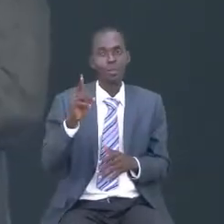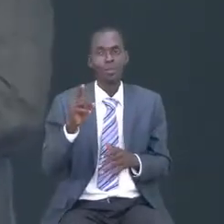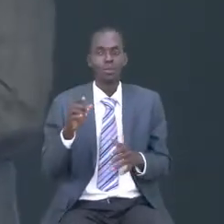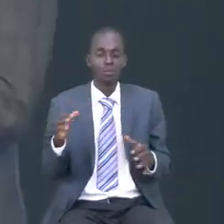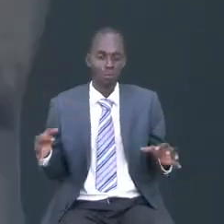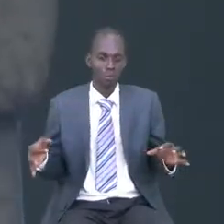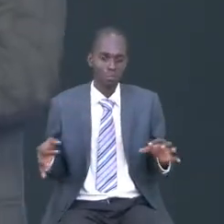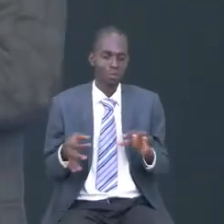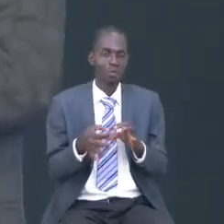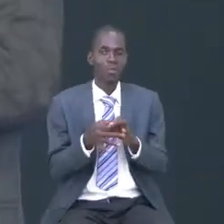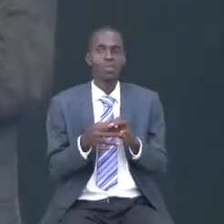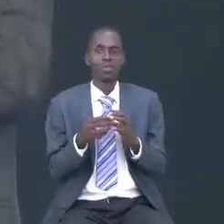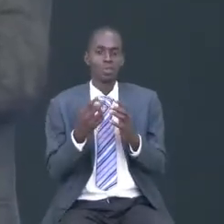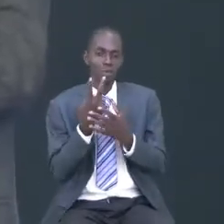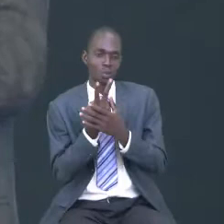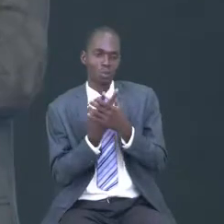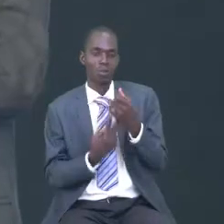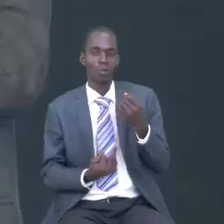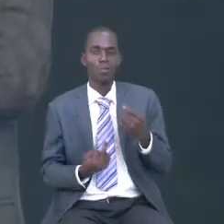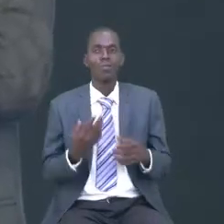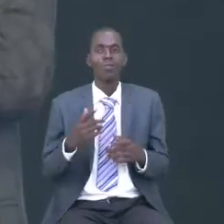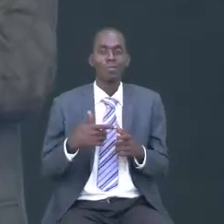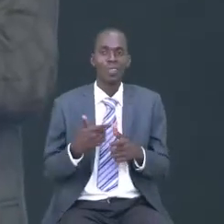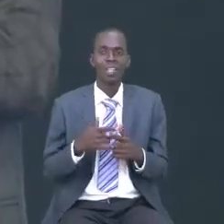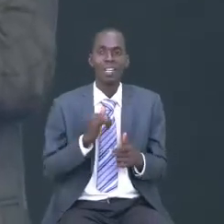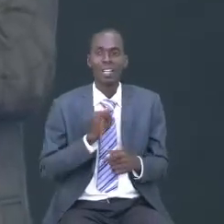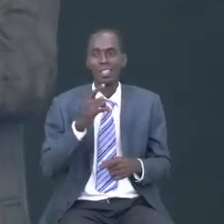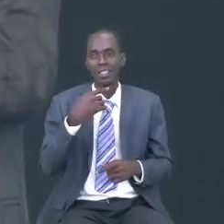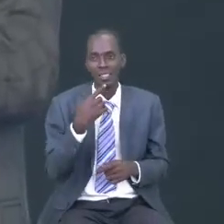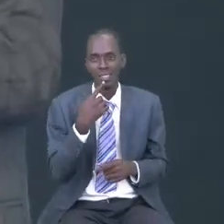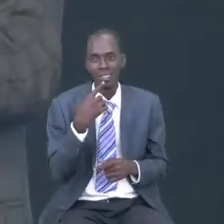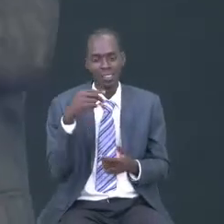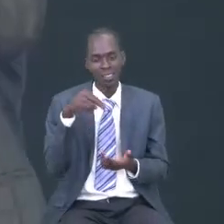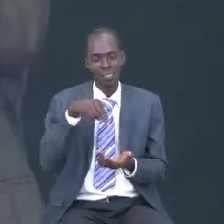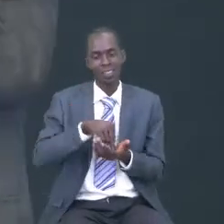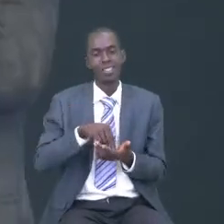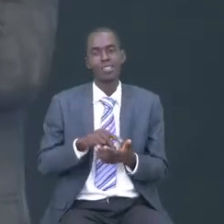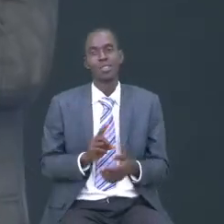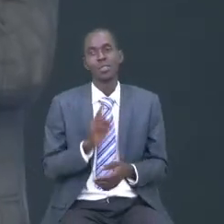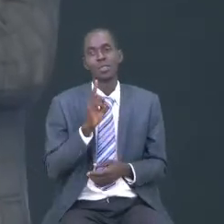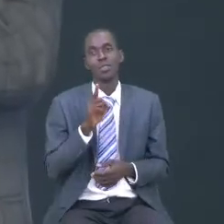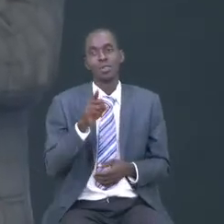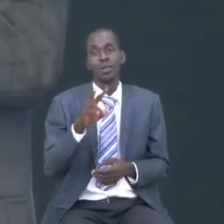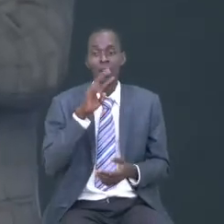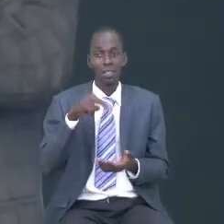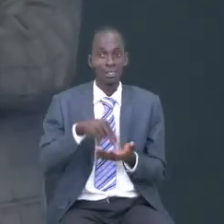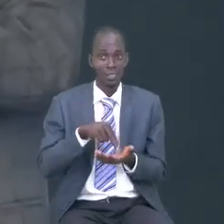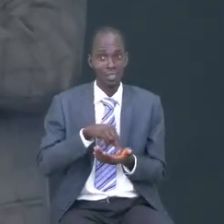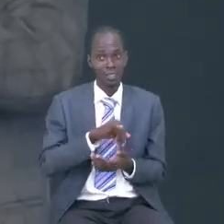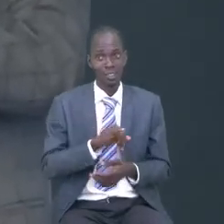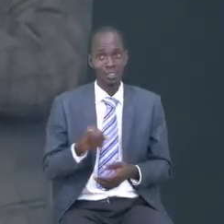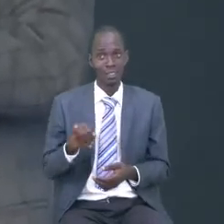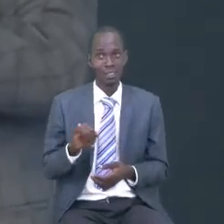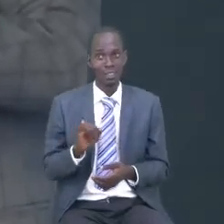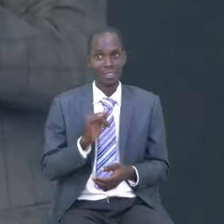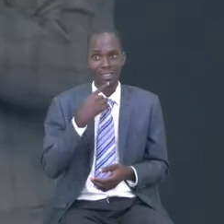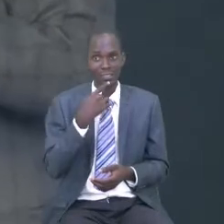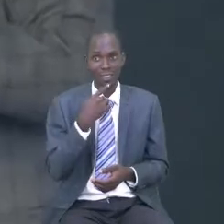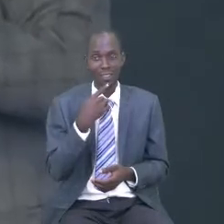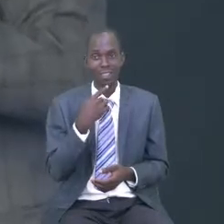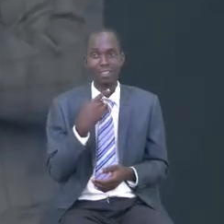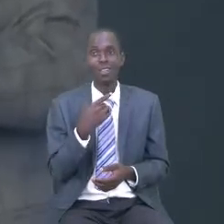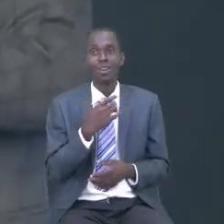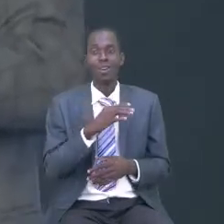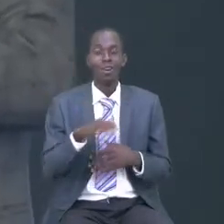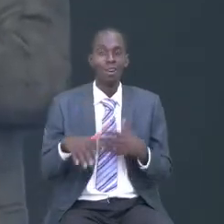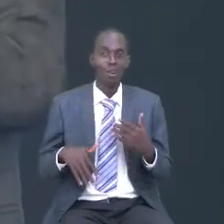two. And then I say, stand up, you're standing, and say, on your